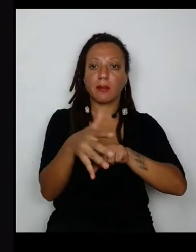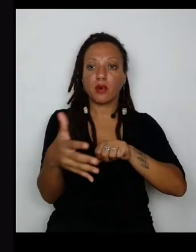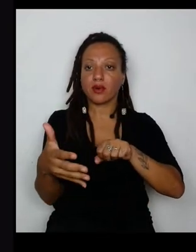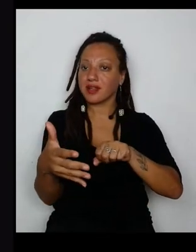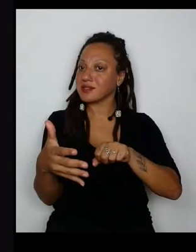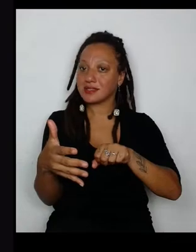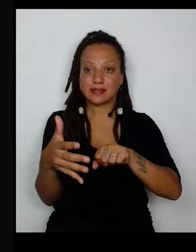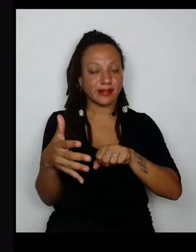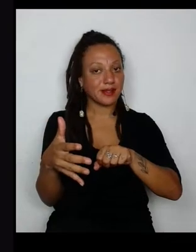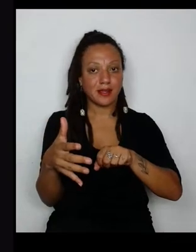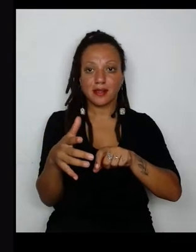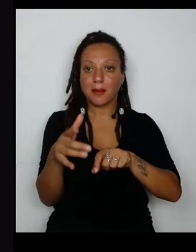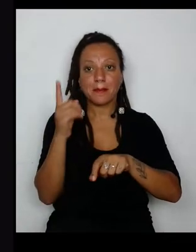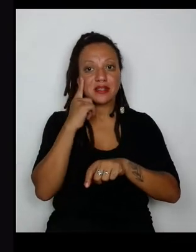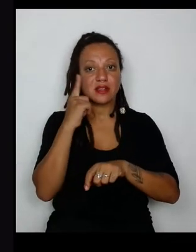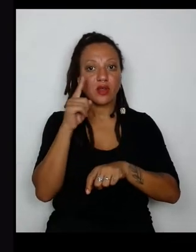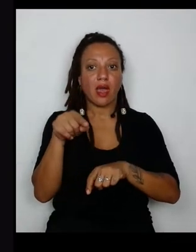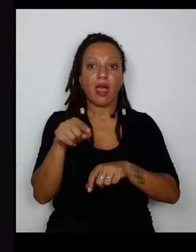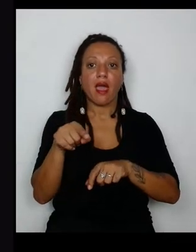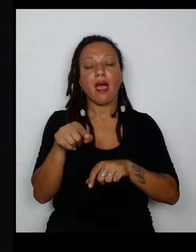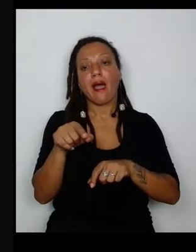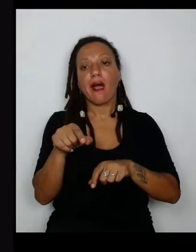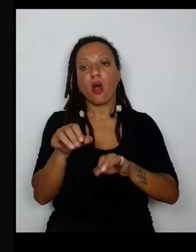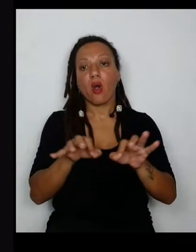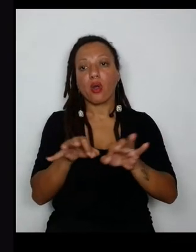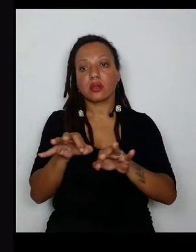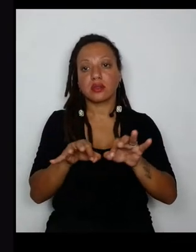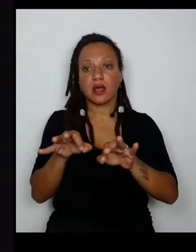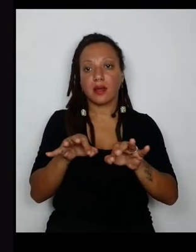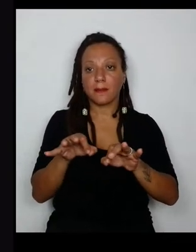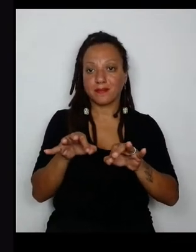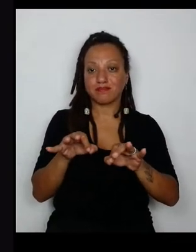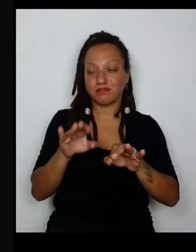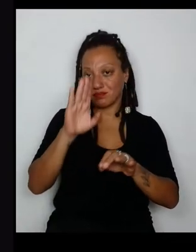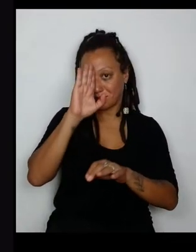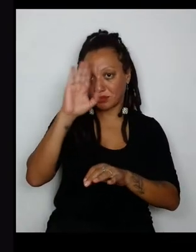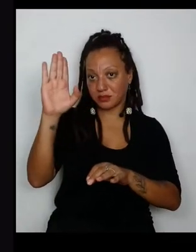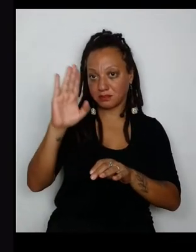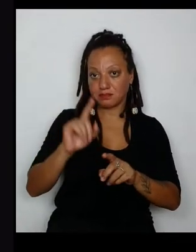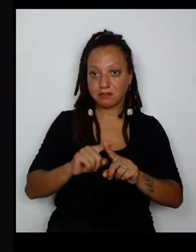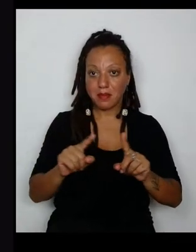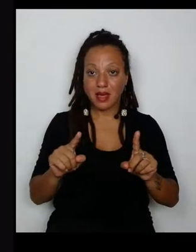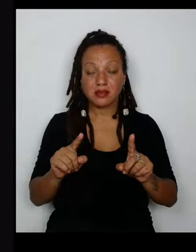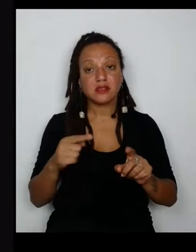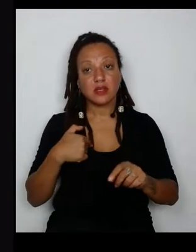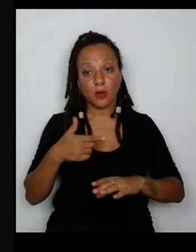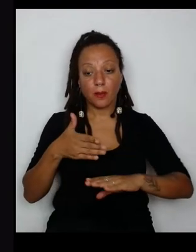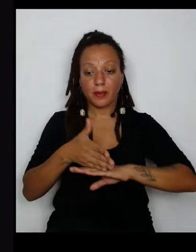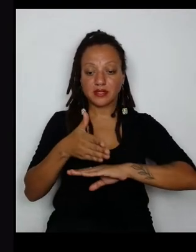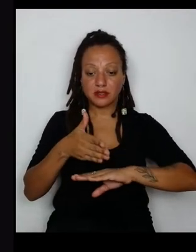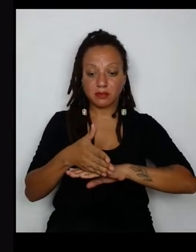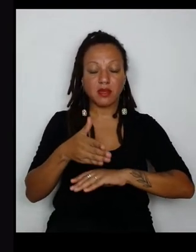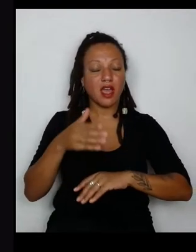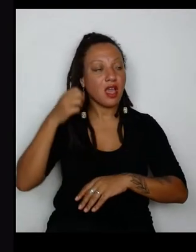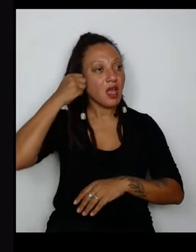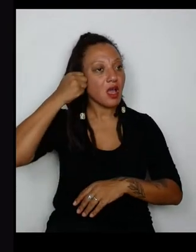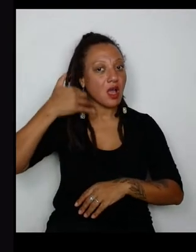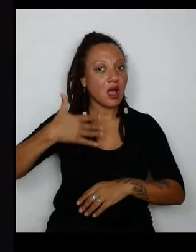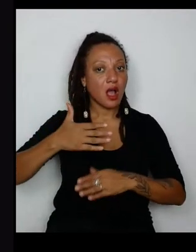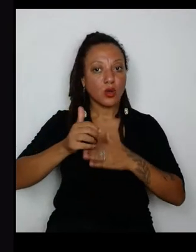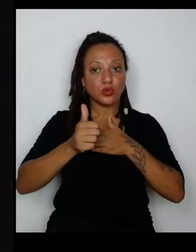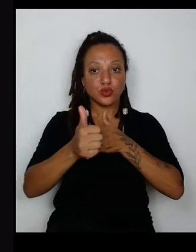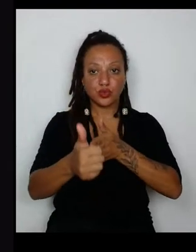i was involved in some of the audio guides to the national gallery portraiture exhibition